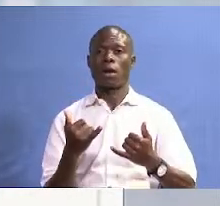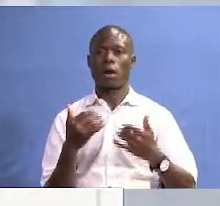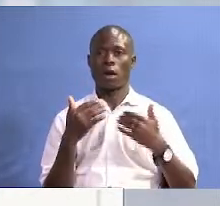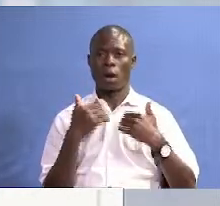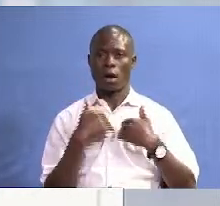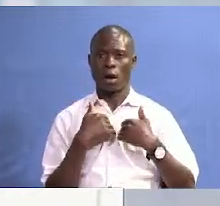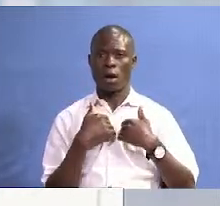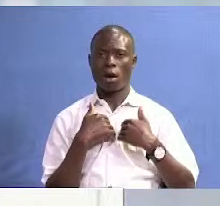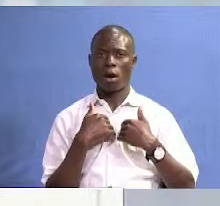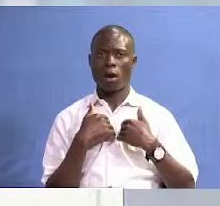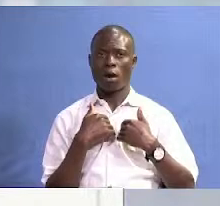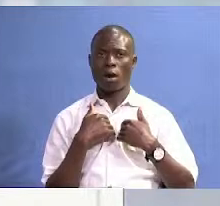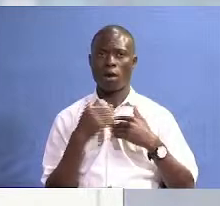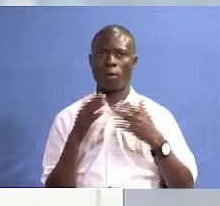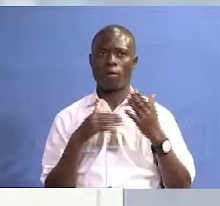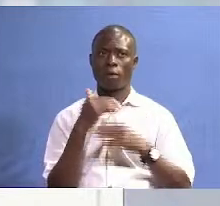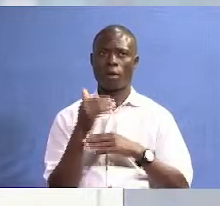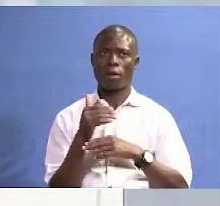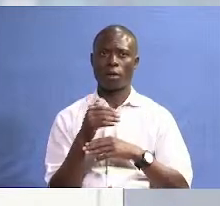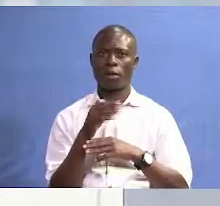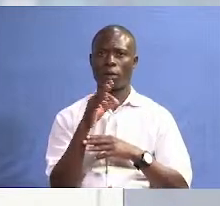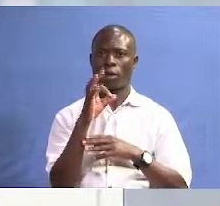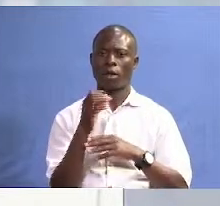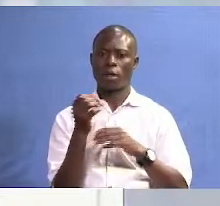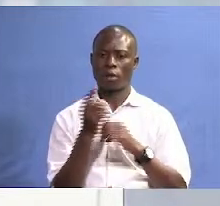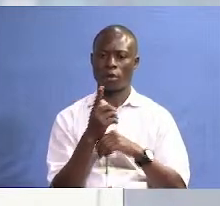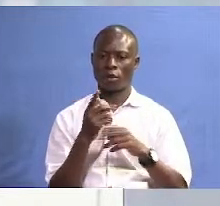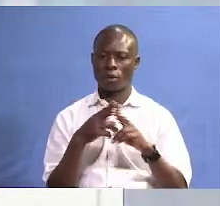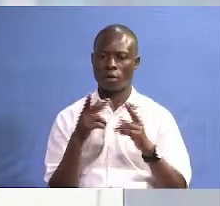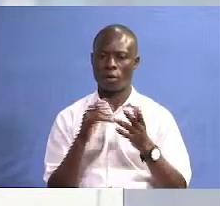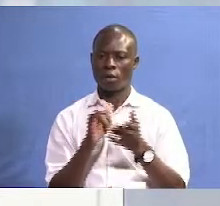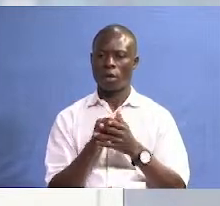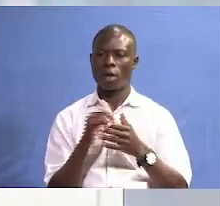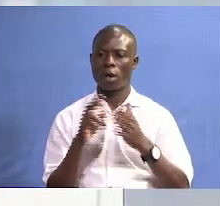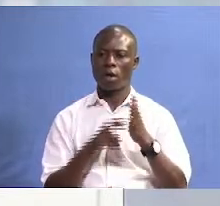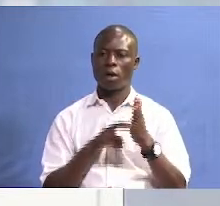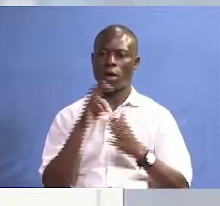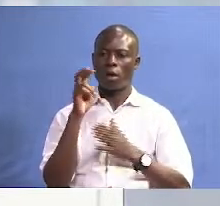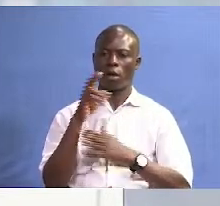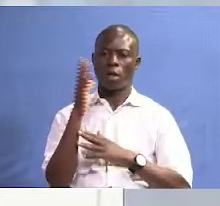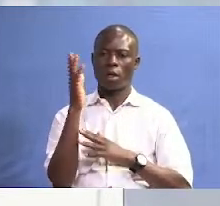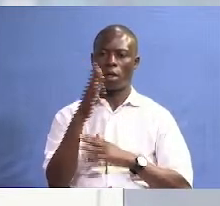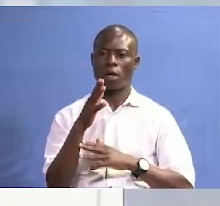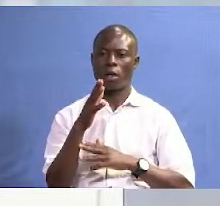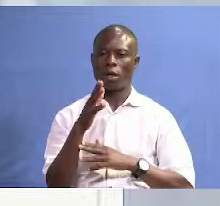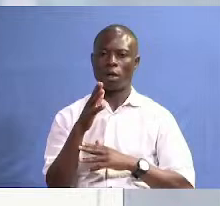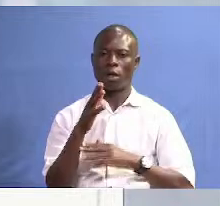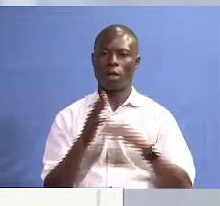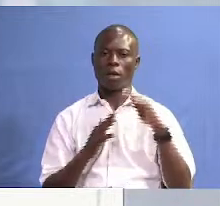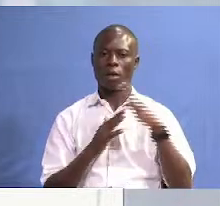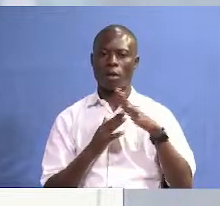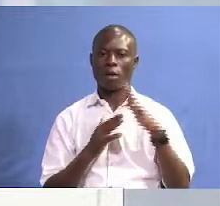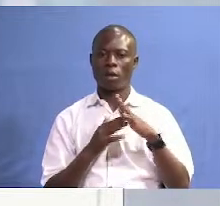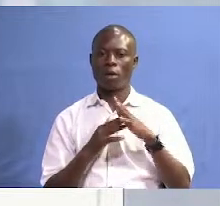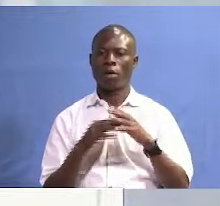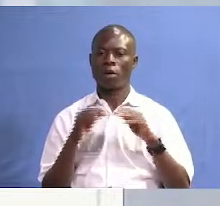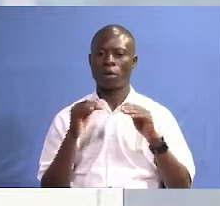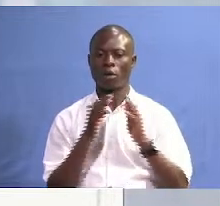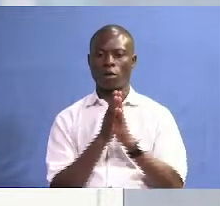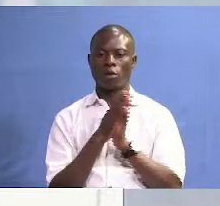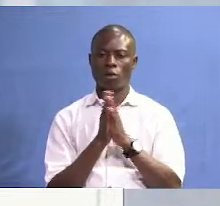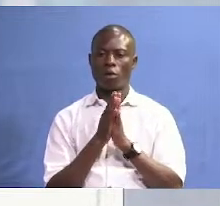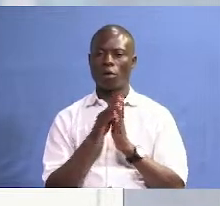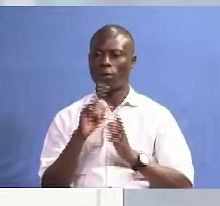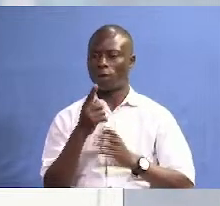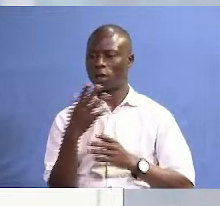the next 30 minutes or so, I will be jumping direct into our top stories. But first thing